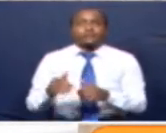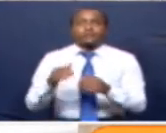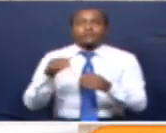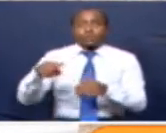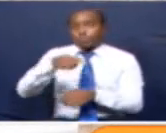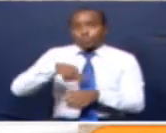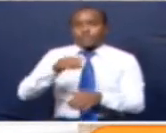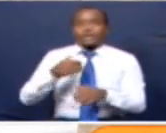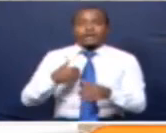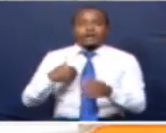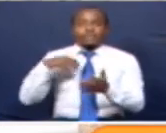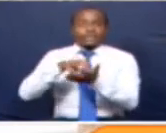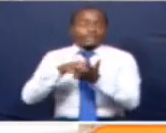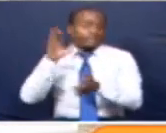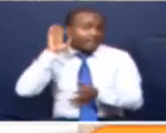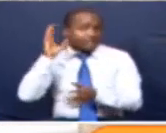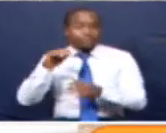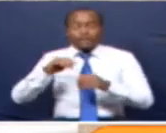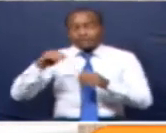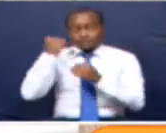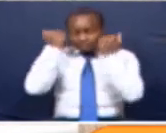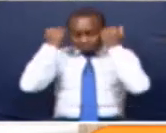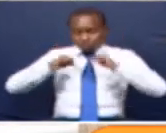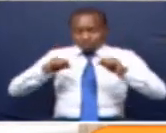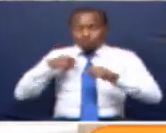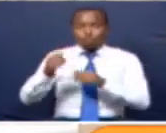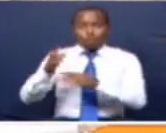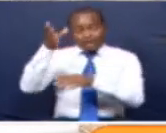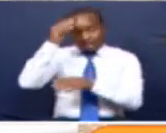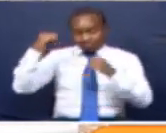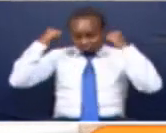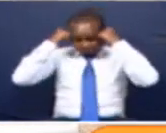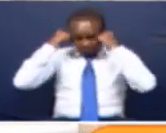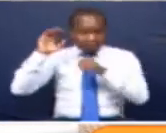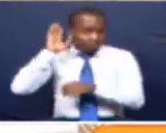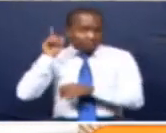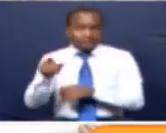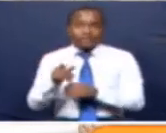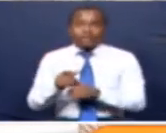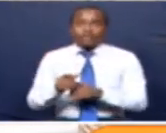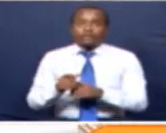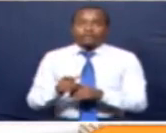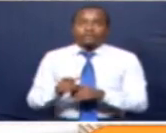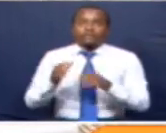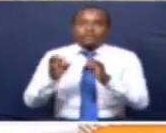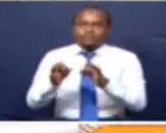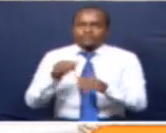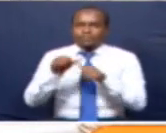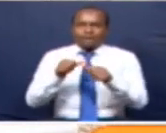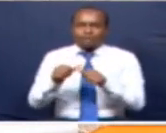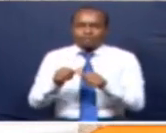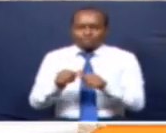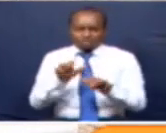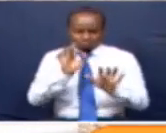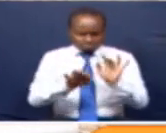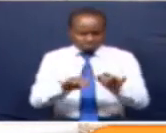have our cases had by judicial officers who are people who've been trained to hear these things. Mm-hmm. If it was a matter of punch a machine and say it was murder, what